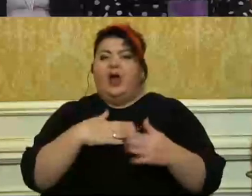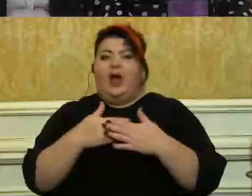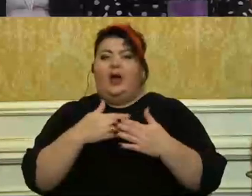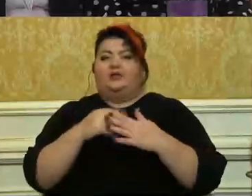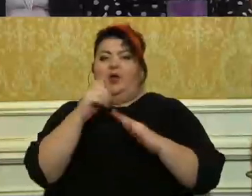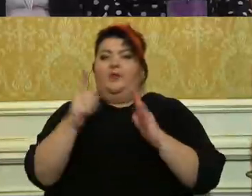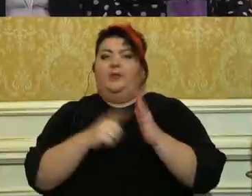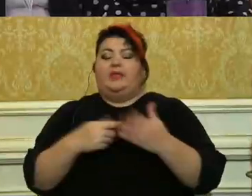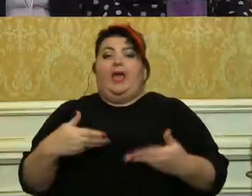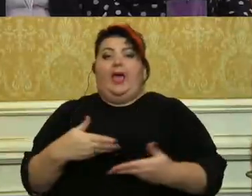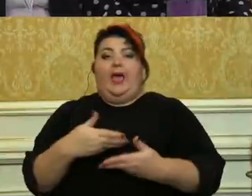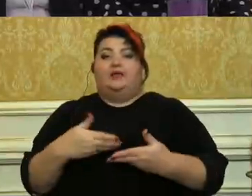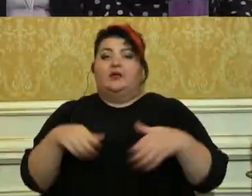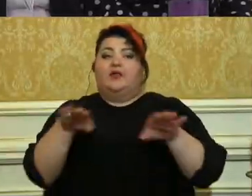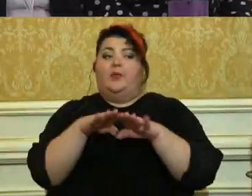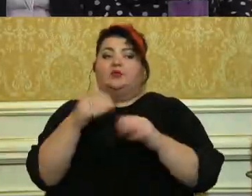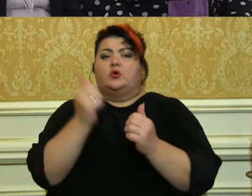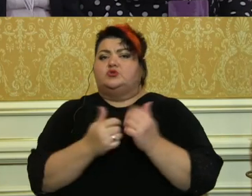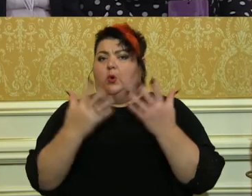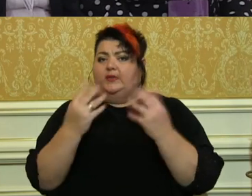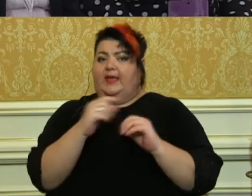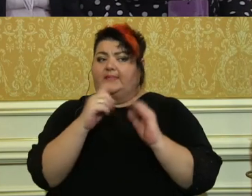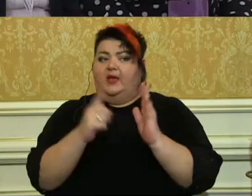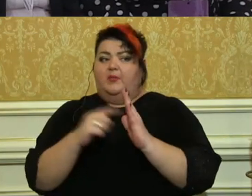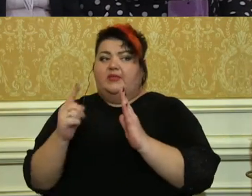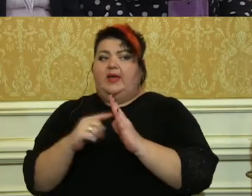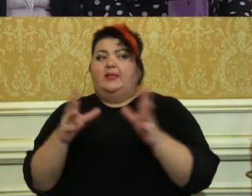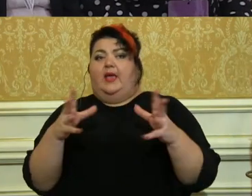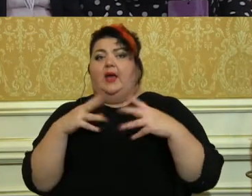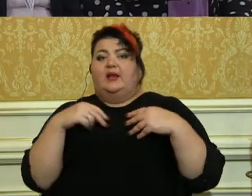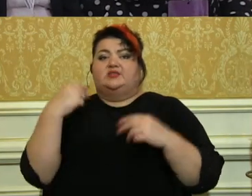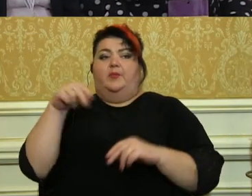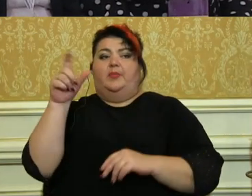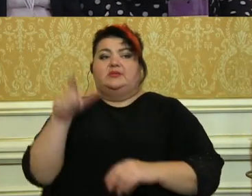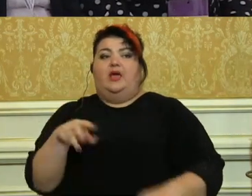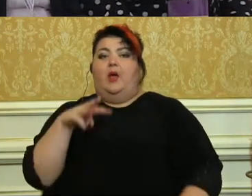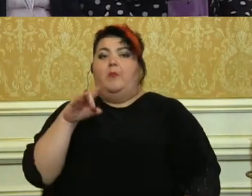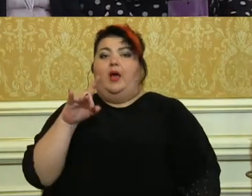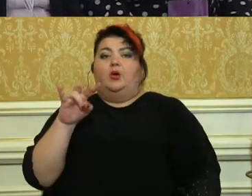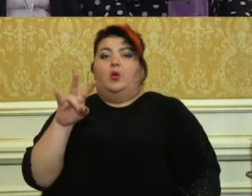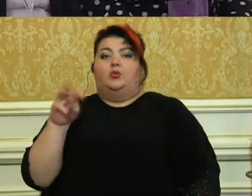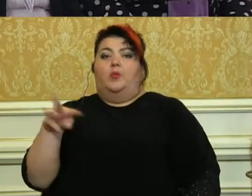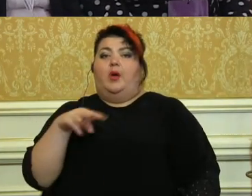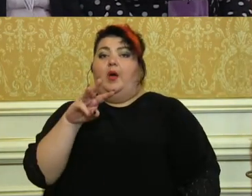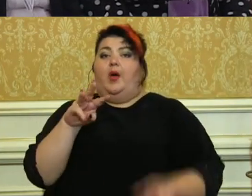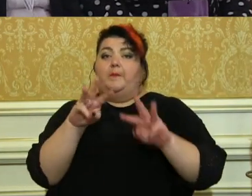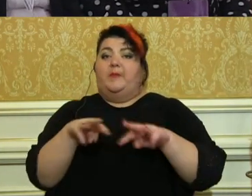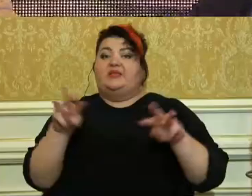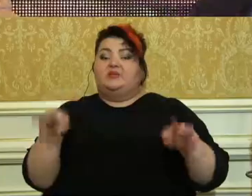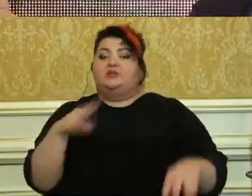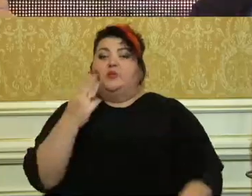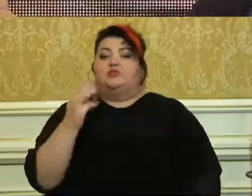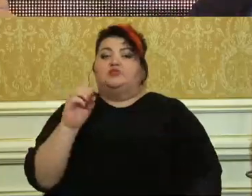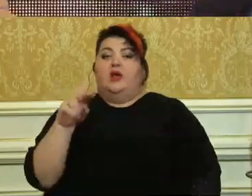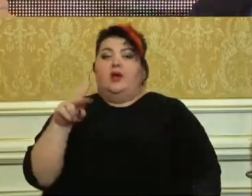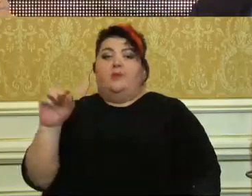issues with President Macron and Minister Schiappa. Gender equality is linked to public policy and has